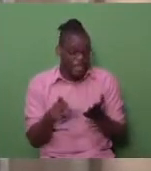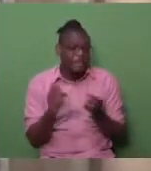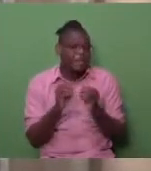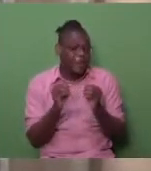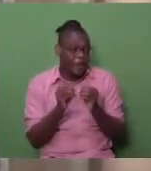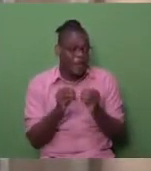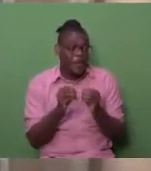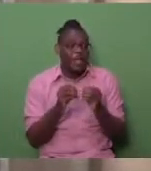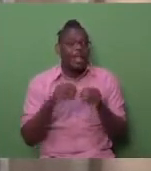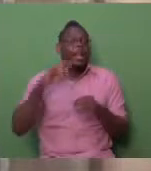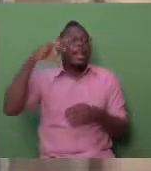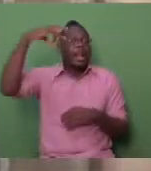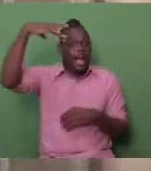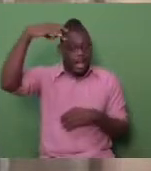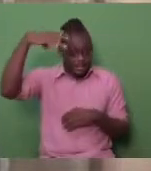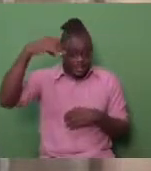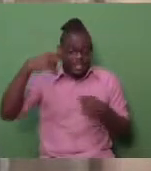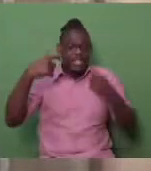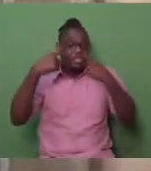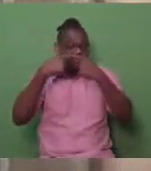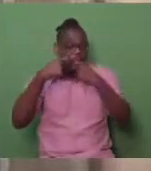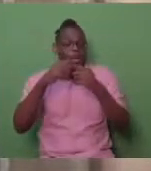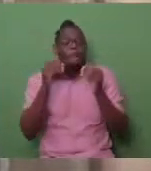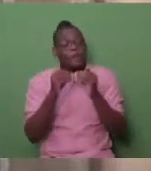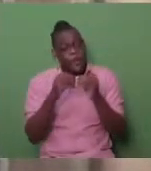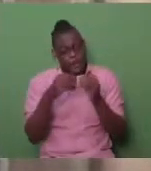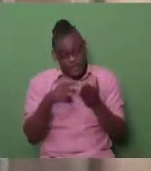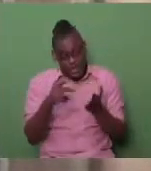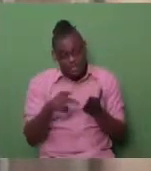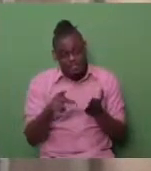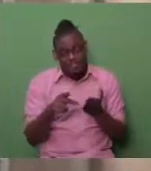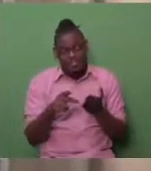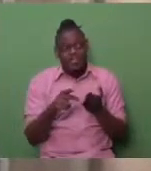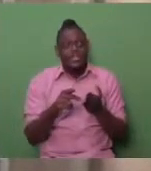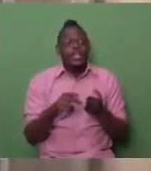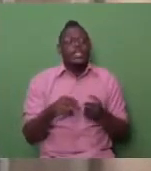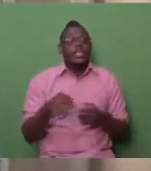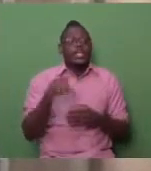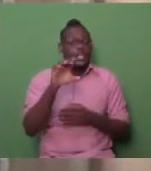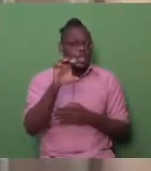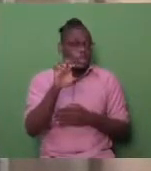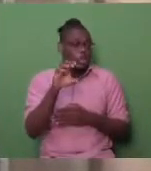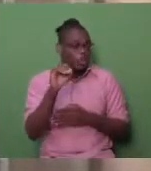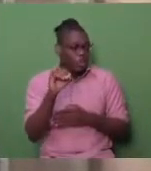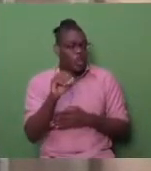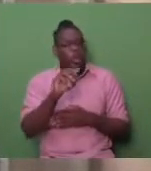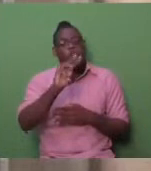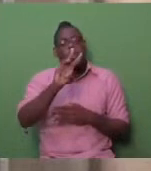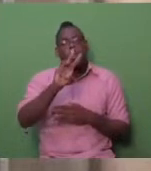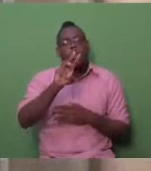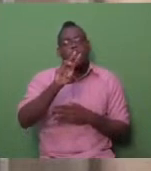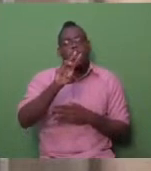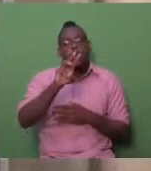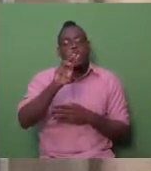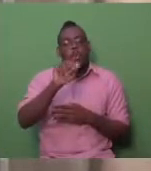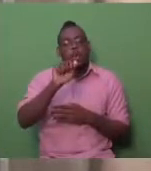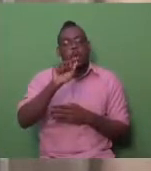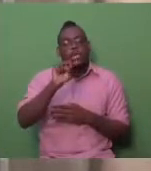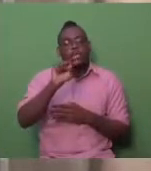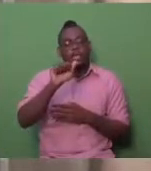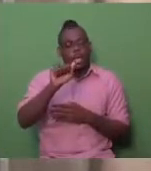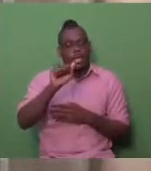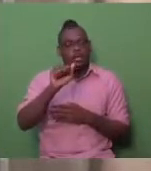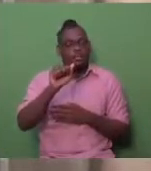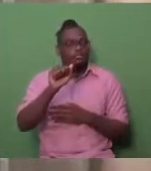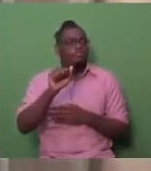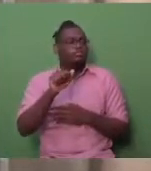rates up. That is said by the CEO of WASA. TNTEC and the Ministry of Energy, through the Cabinet Subcommittee